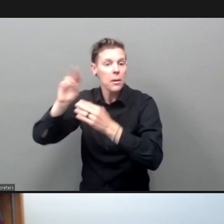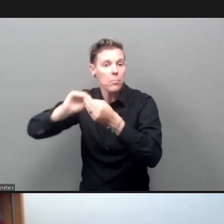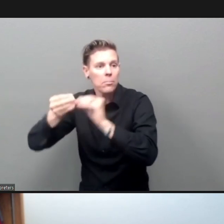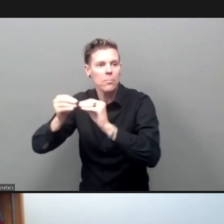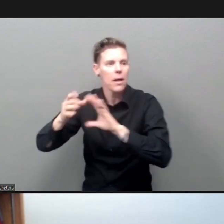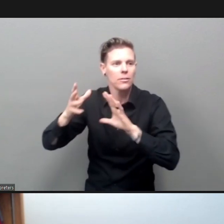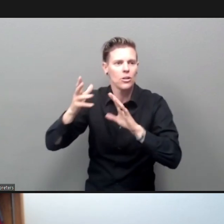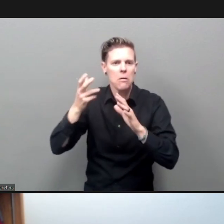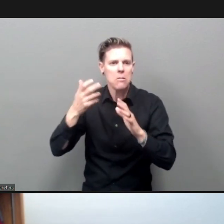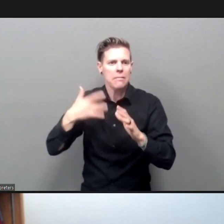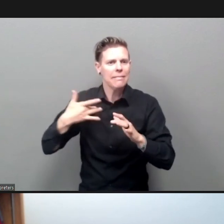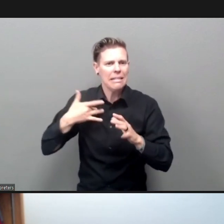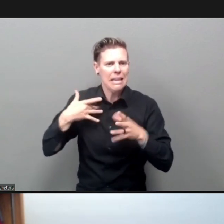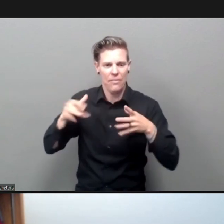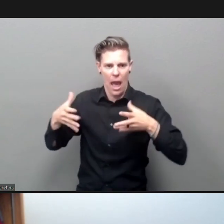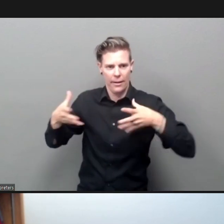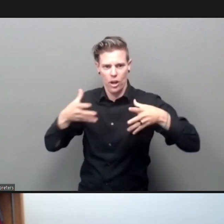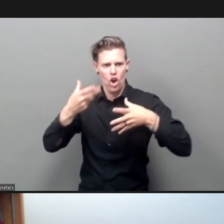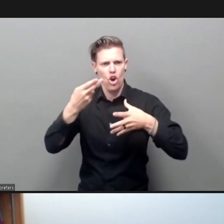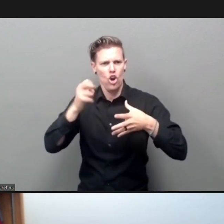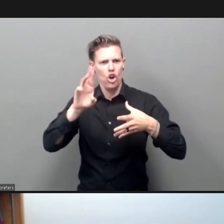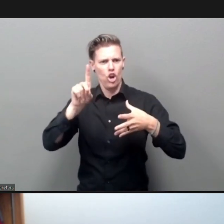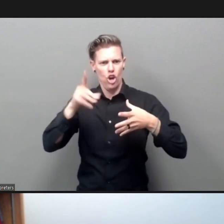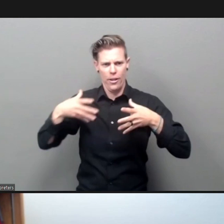getting to 85% because that's how